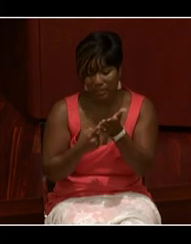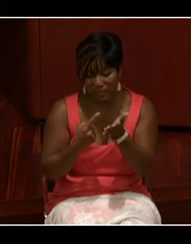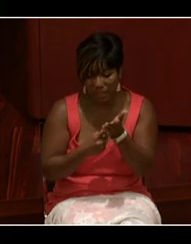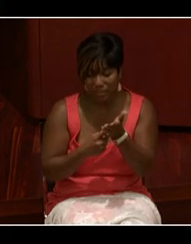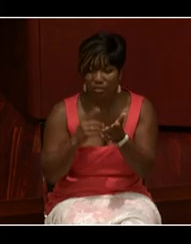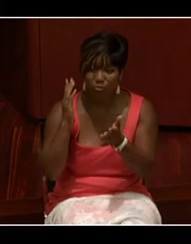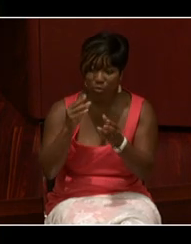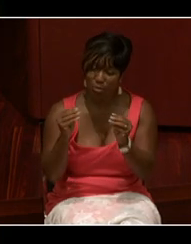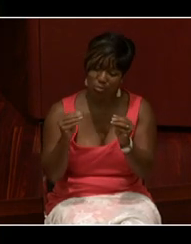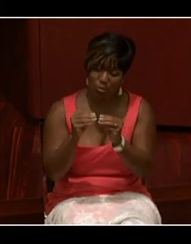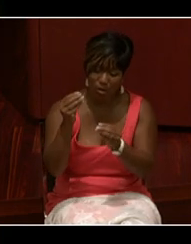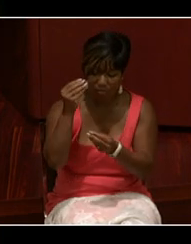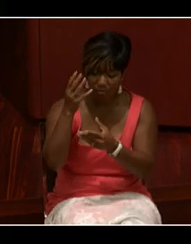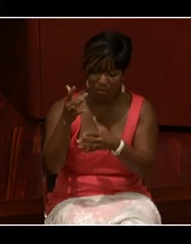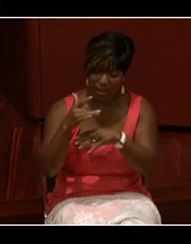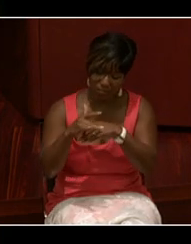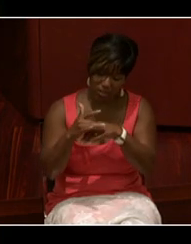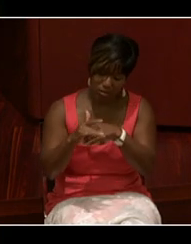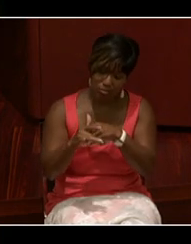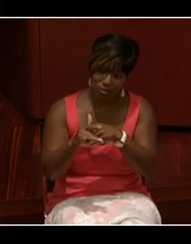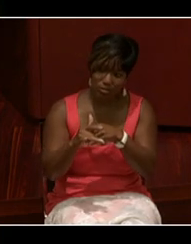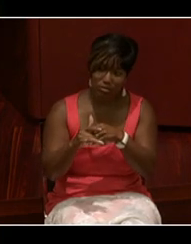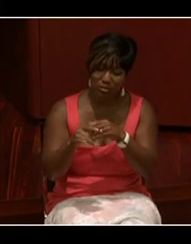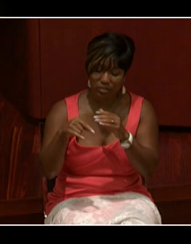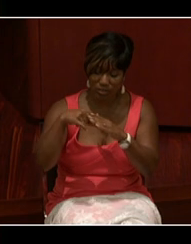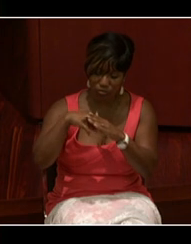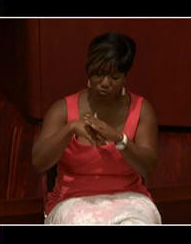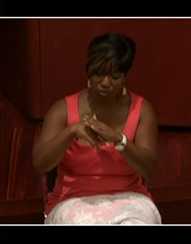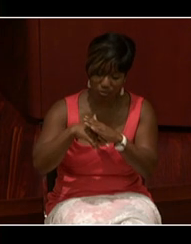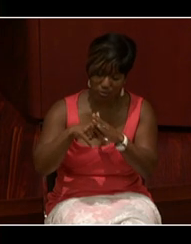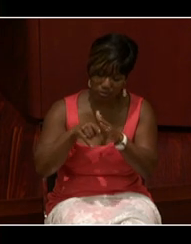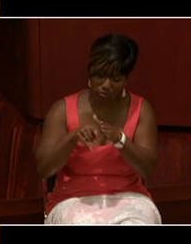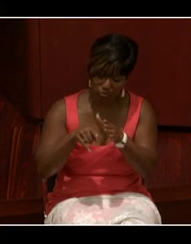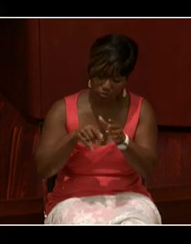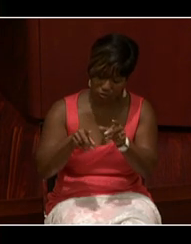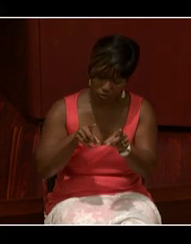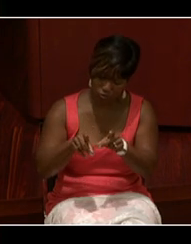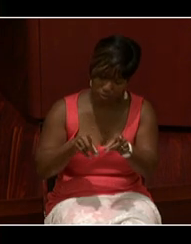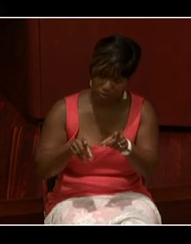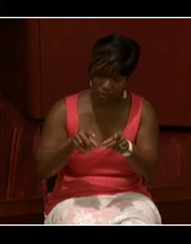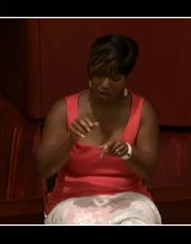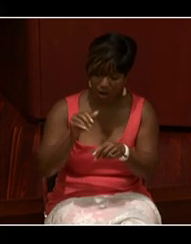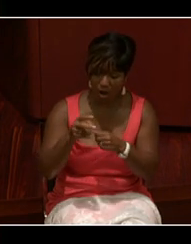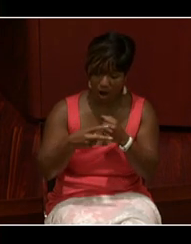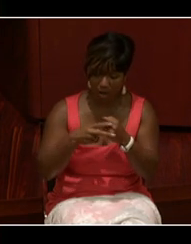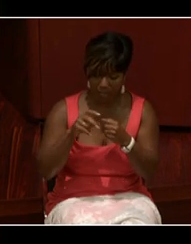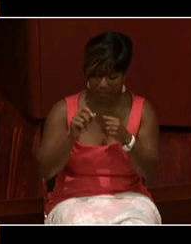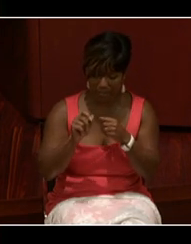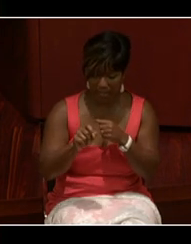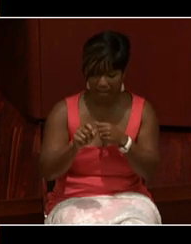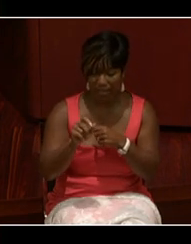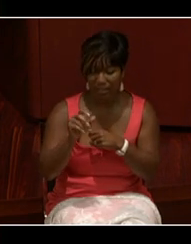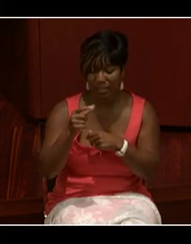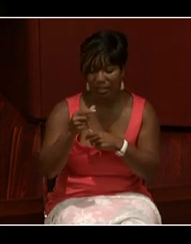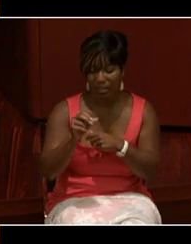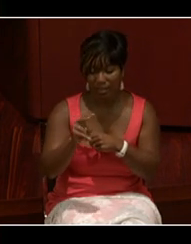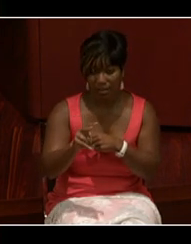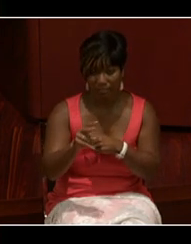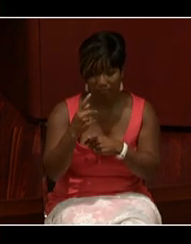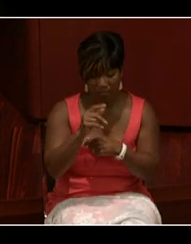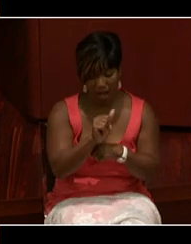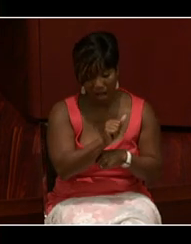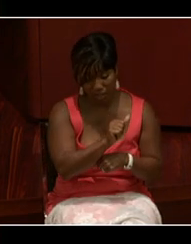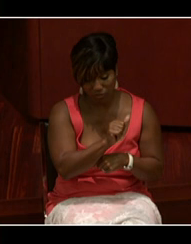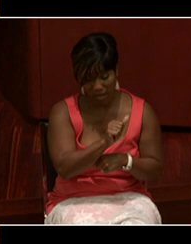more information that could be available on the description at archives.gov. For Alcatraz, it's perhaps the